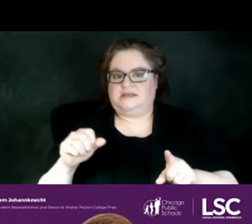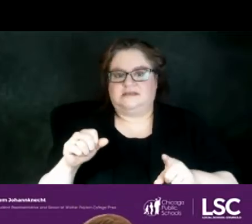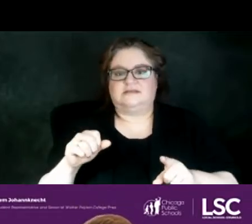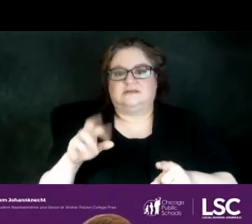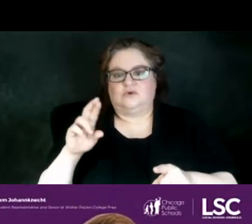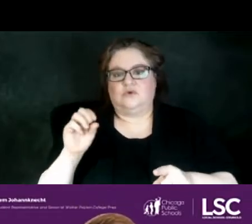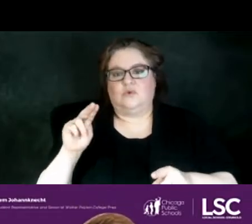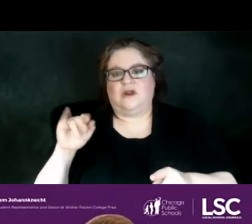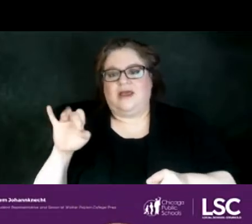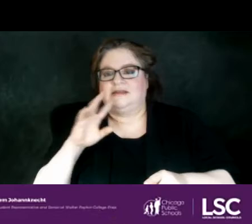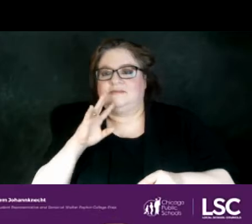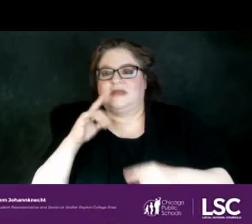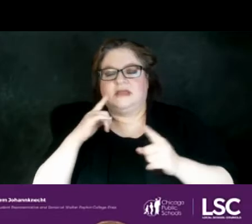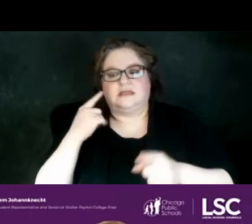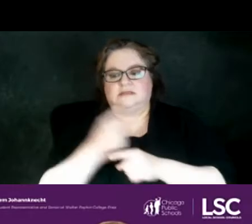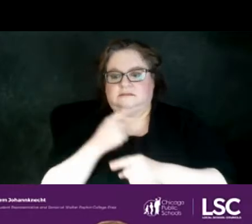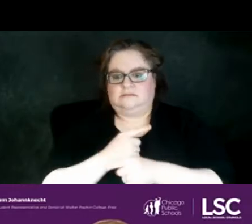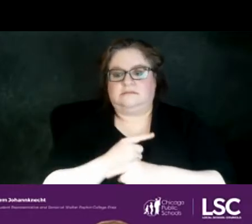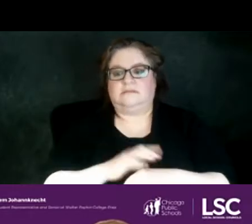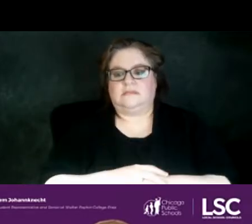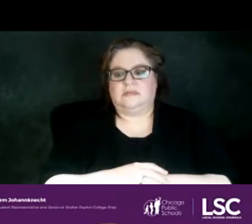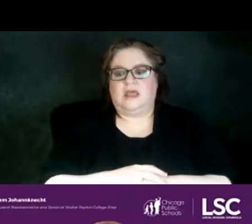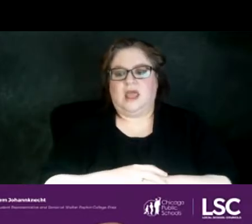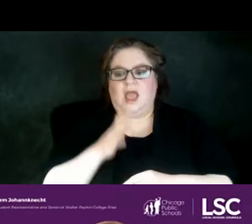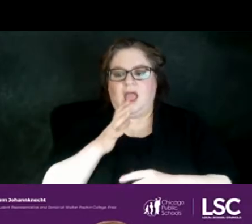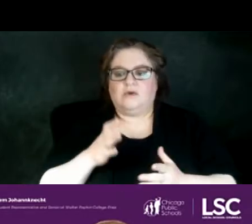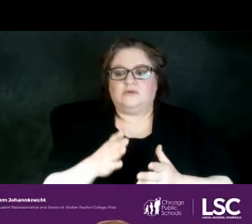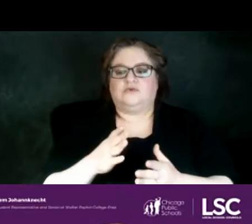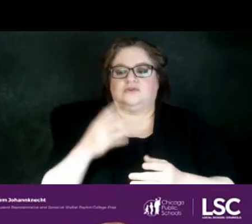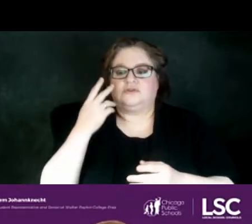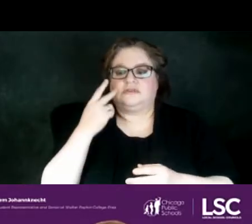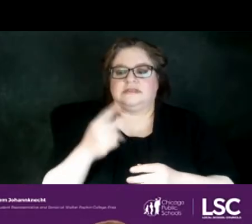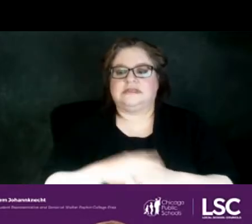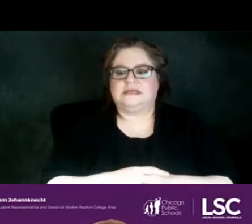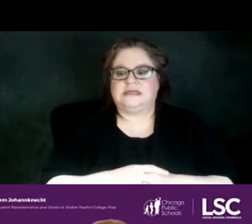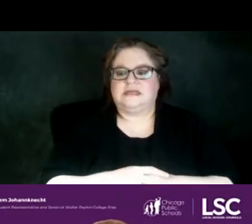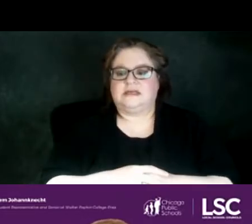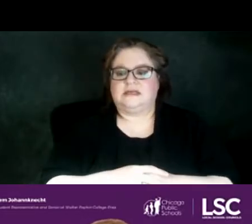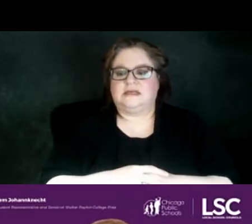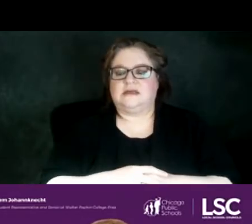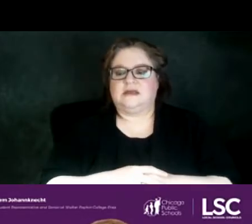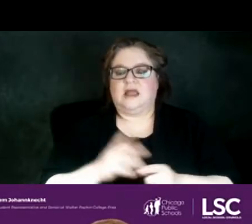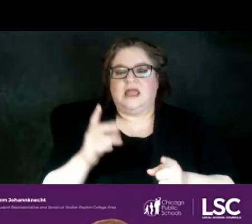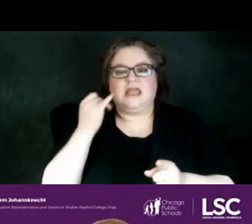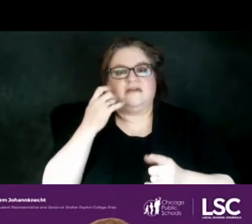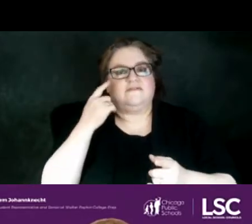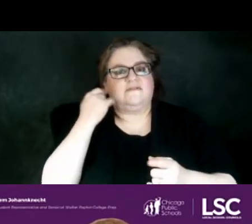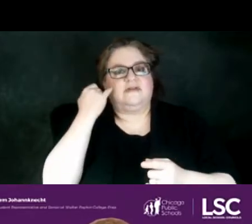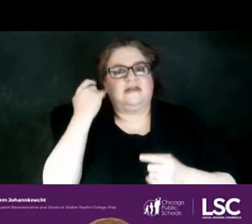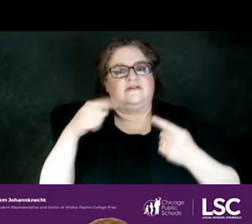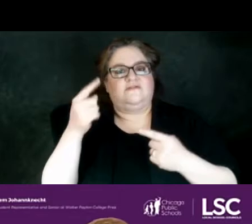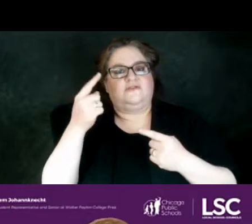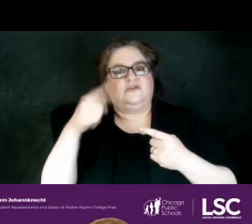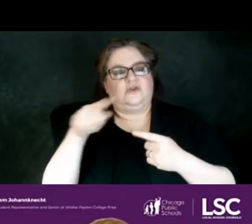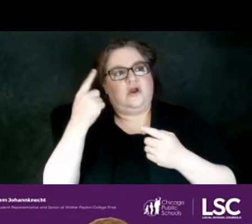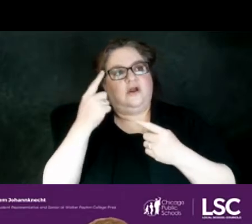we talked about the commitment for regular meetings. I would push and say that we can do a little bit more, right? So think about it. If you're a parent and you drop